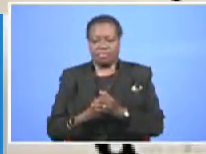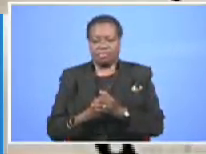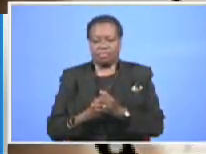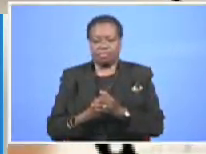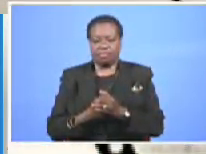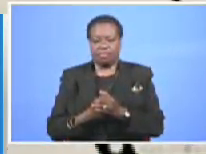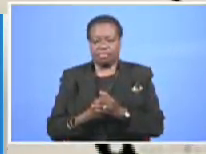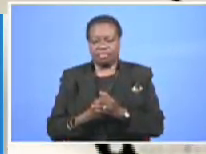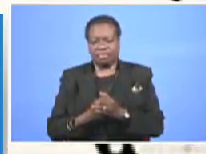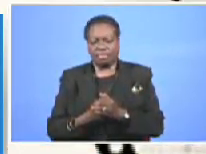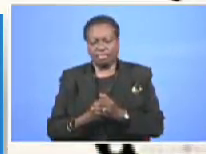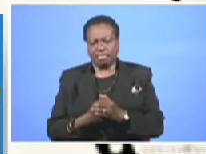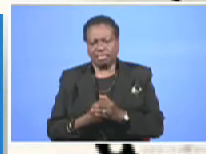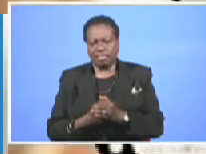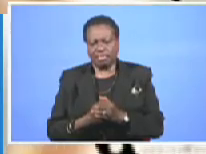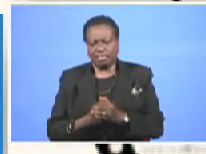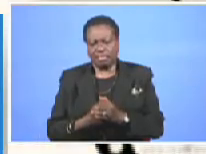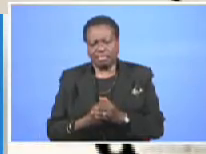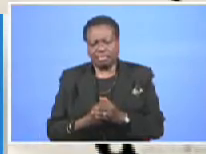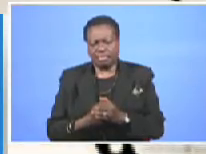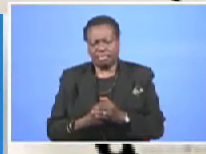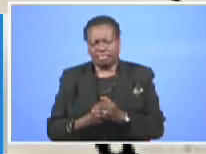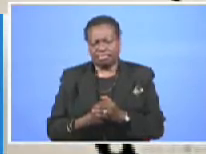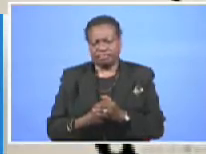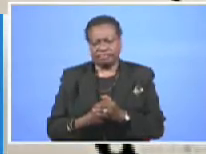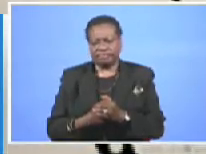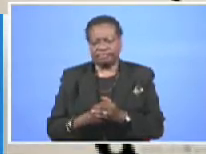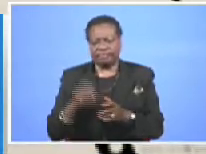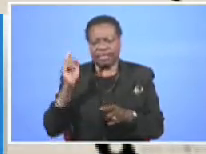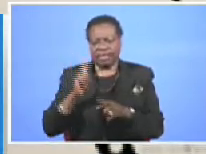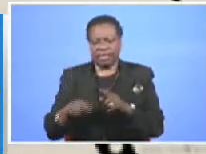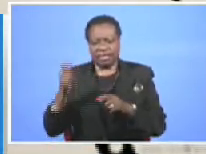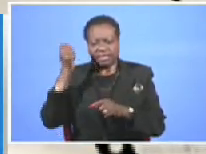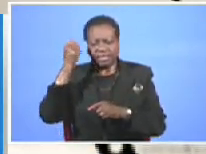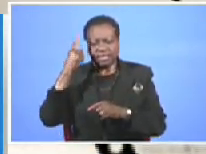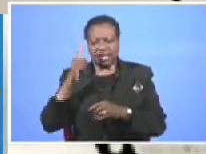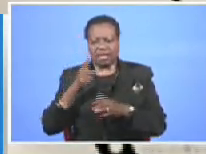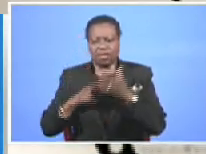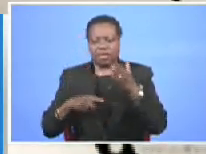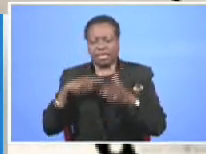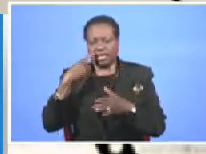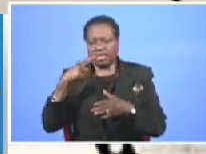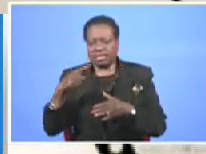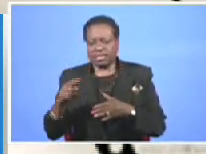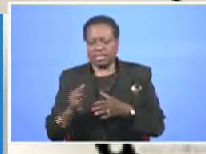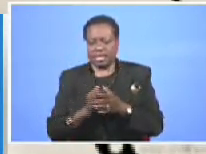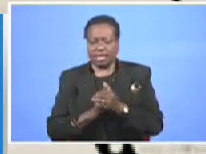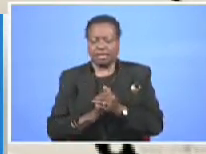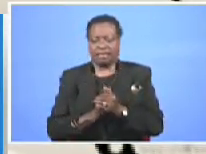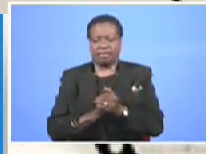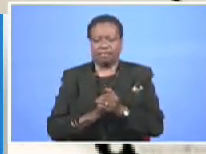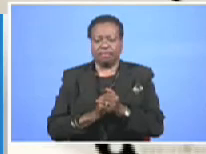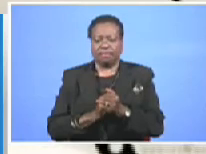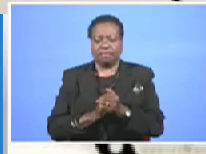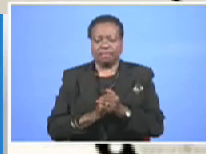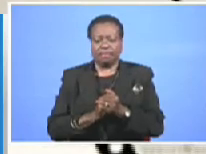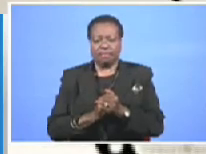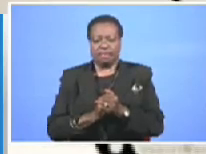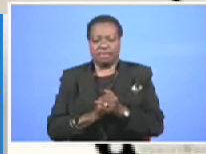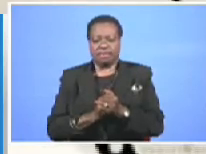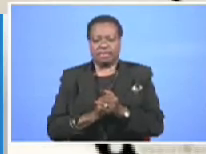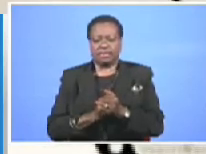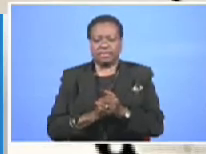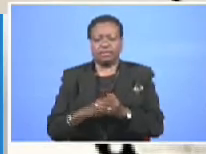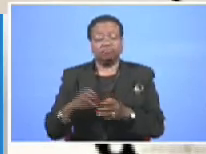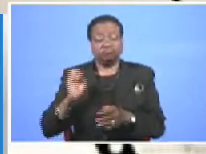them, you know, we ride with him all the time, you know, he's one of the guys that keeps our energy on this team, and get some great looks on him. And we